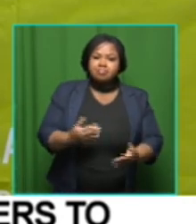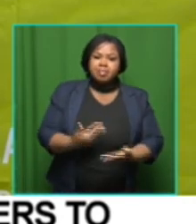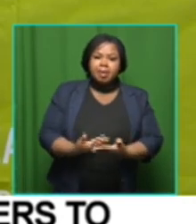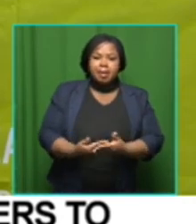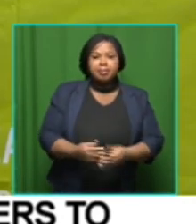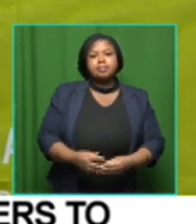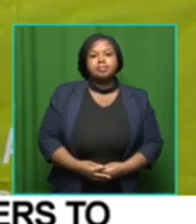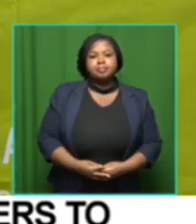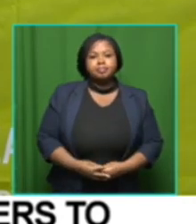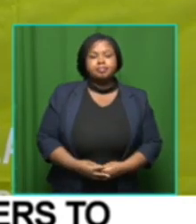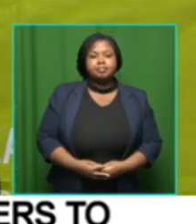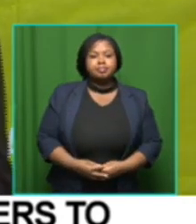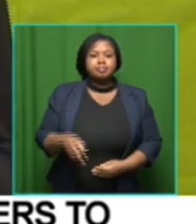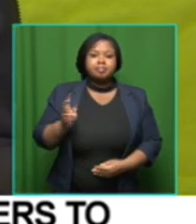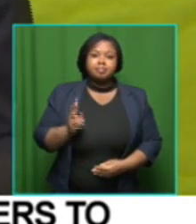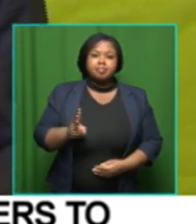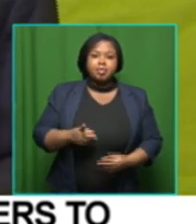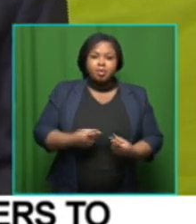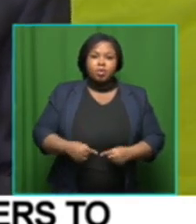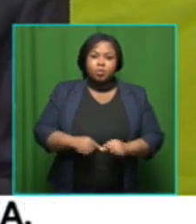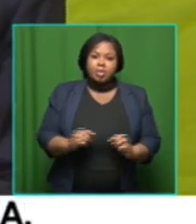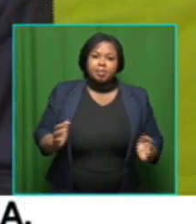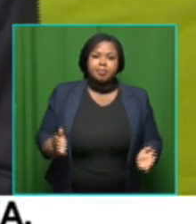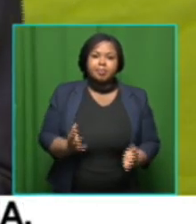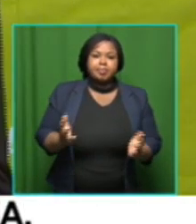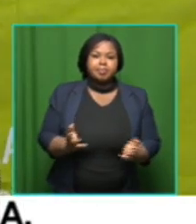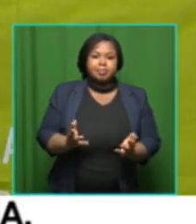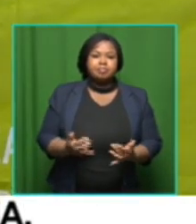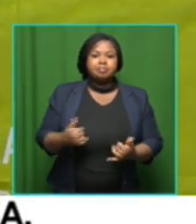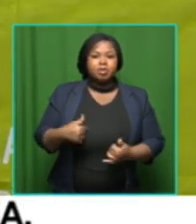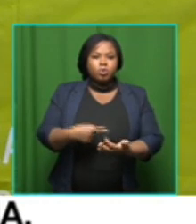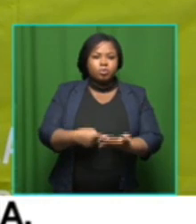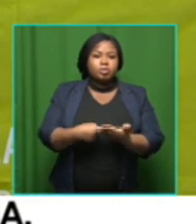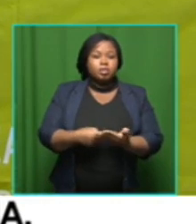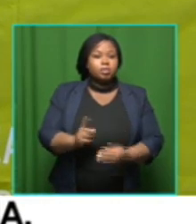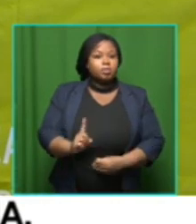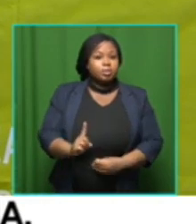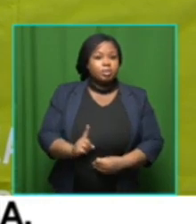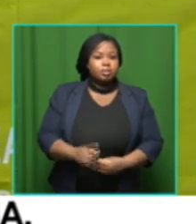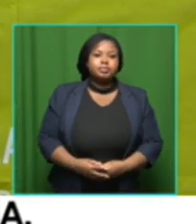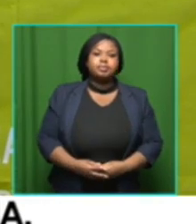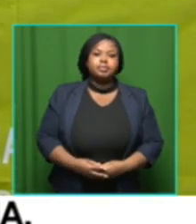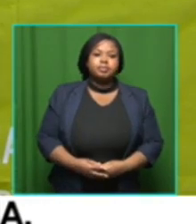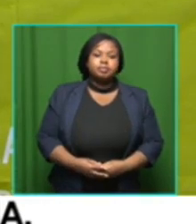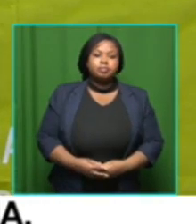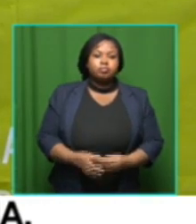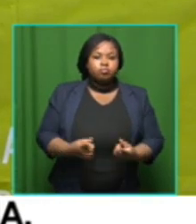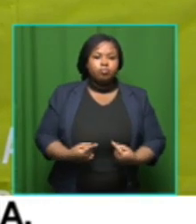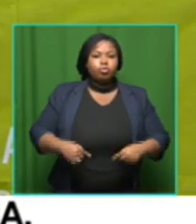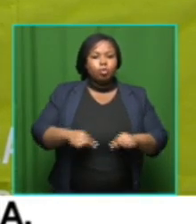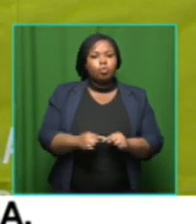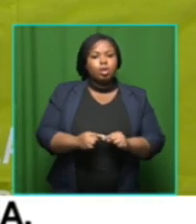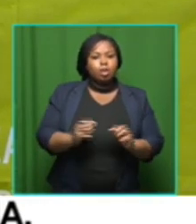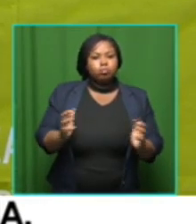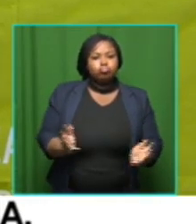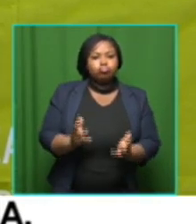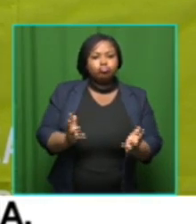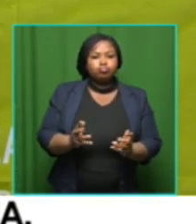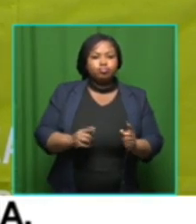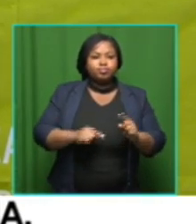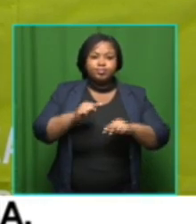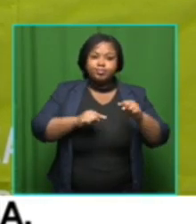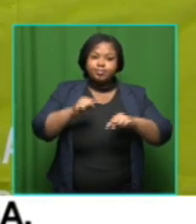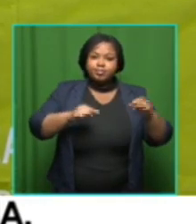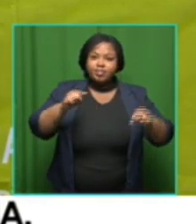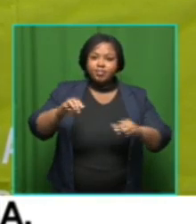So we're encouraging also, and this is the issue I want to discuss tonight, we're encouraging that the institutions